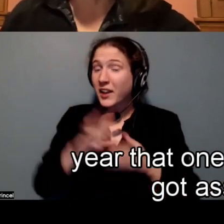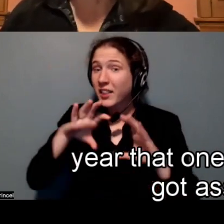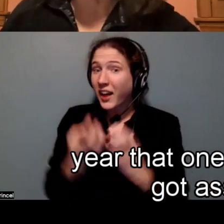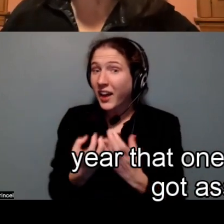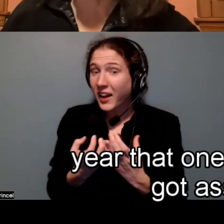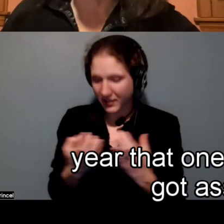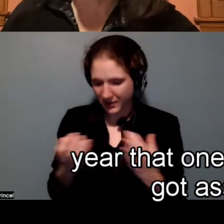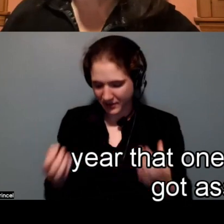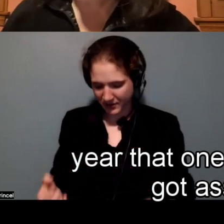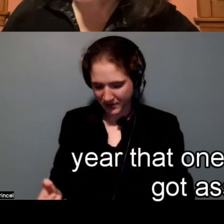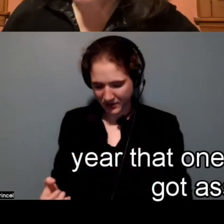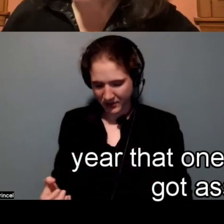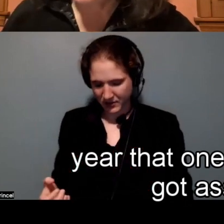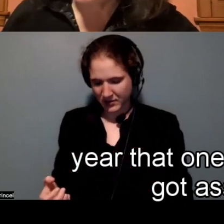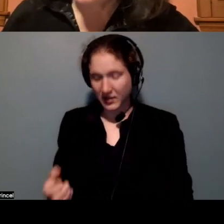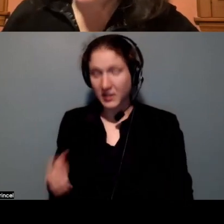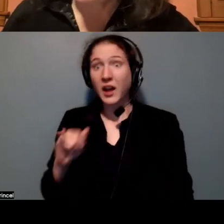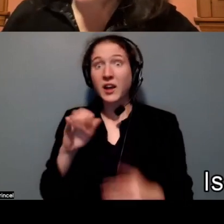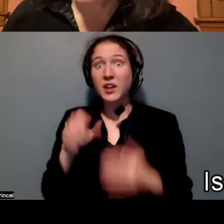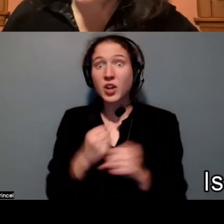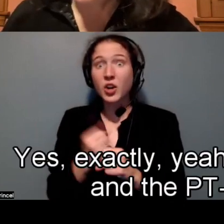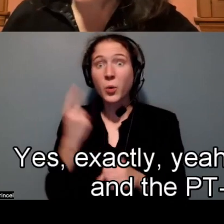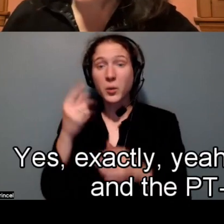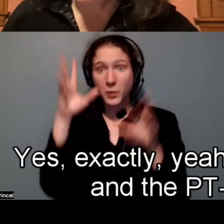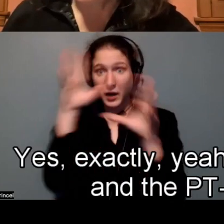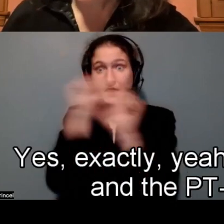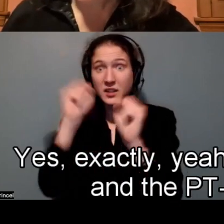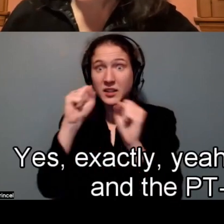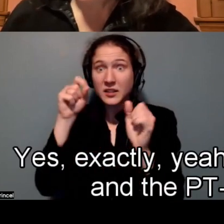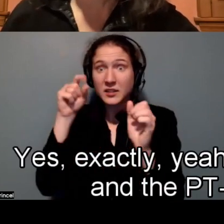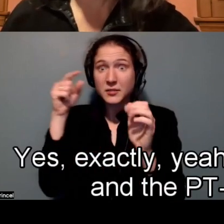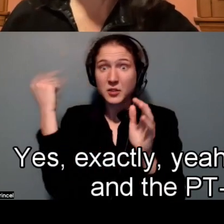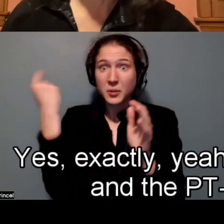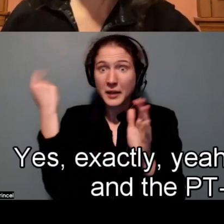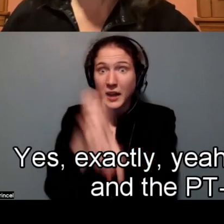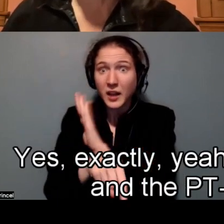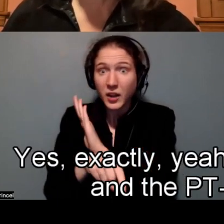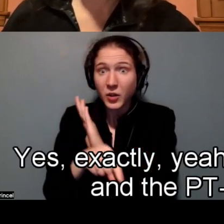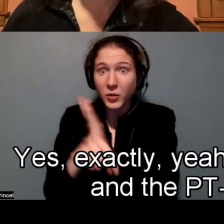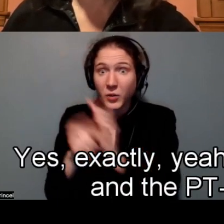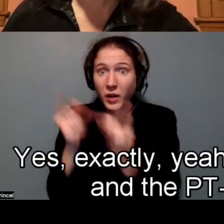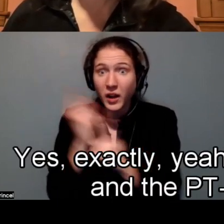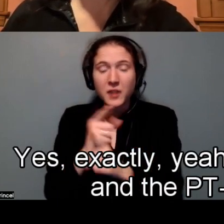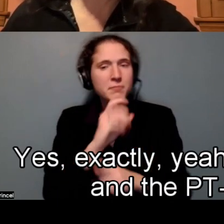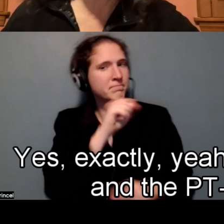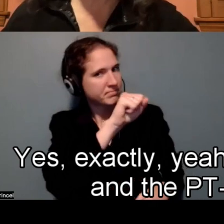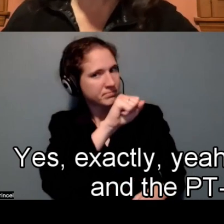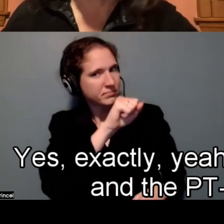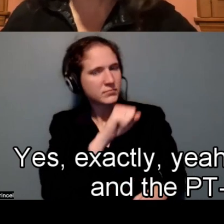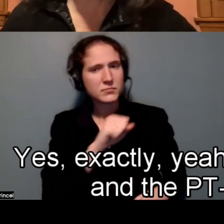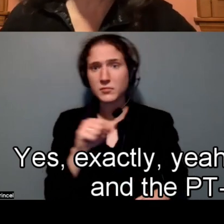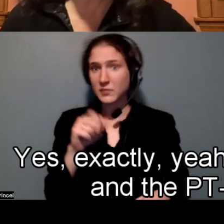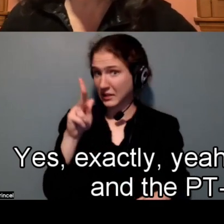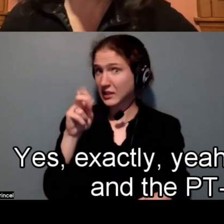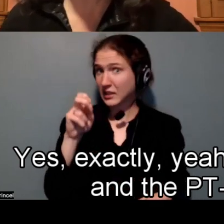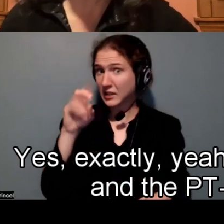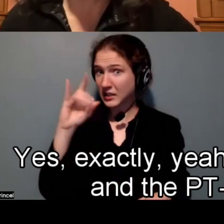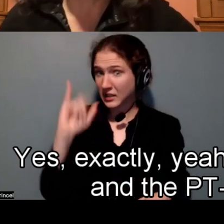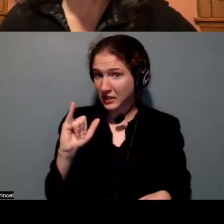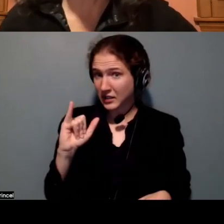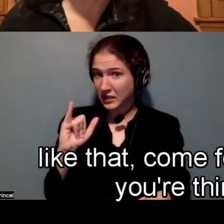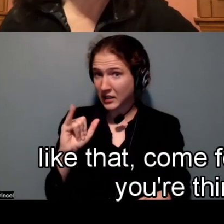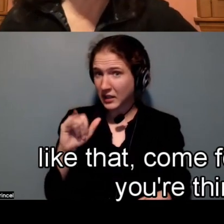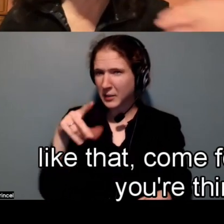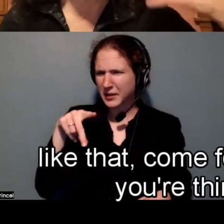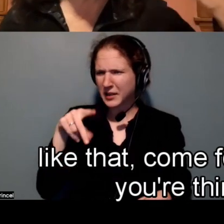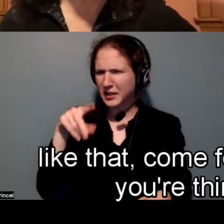that one of our presidents got assassinated, is it not? Yes, exactly, yeah. And so did Kennedy and the PT 109 or